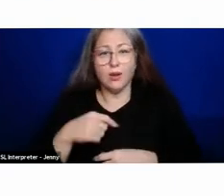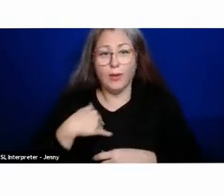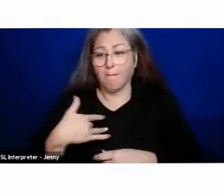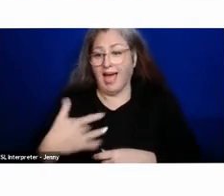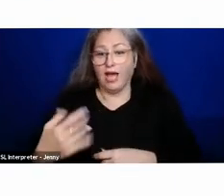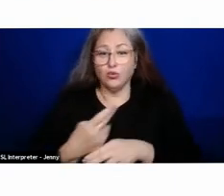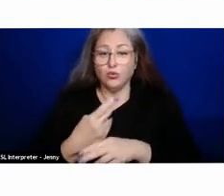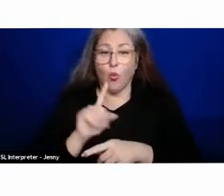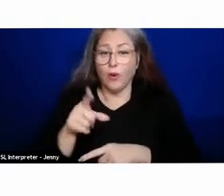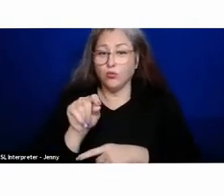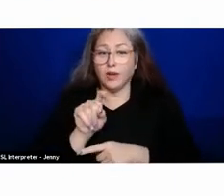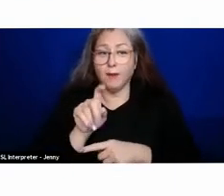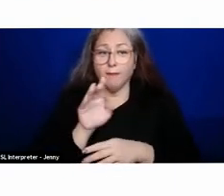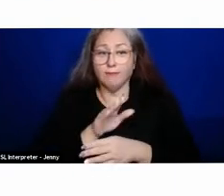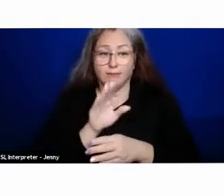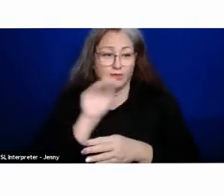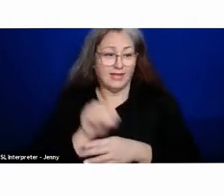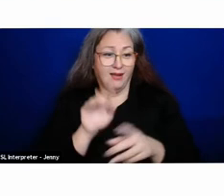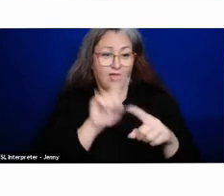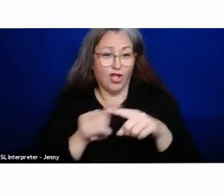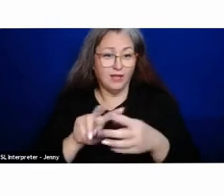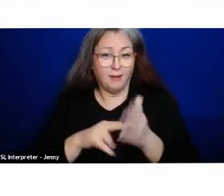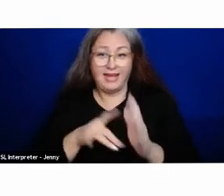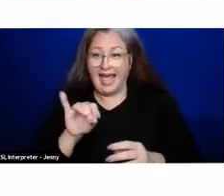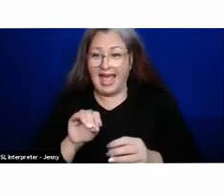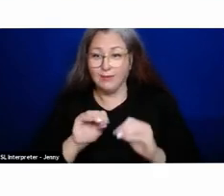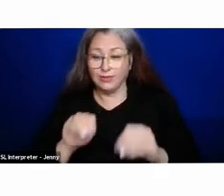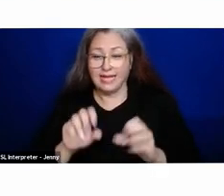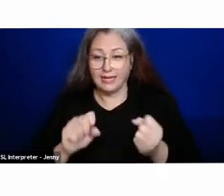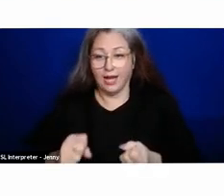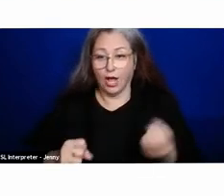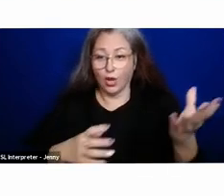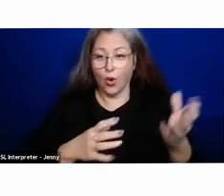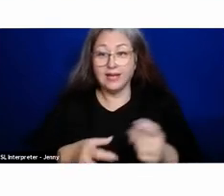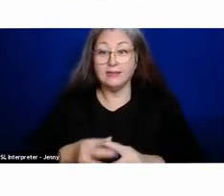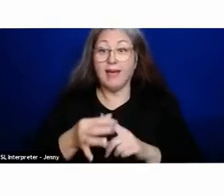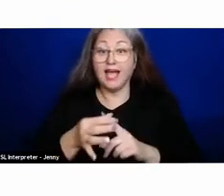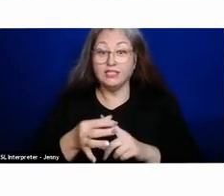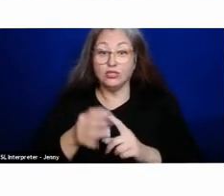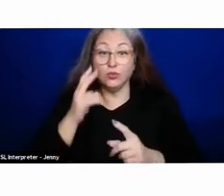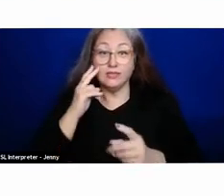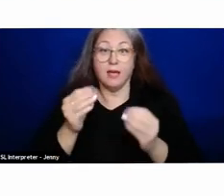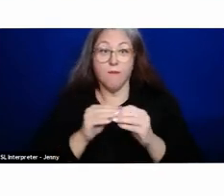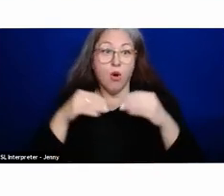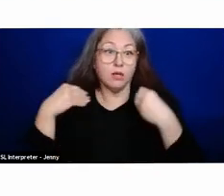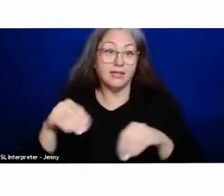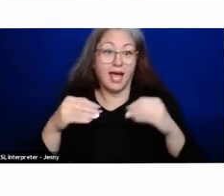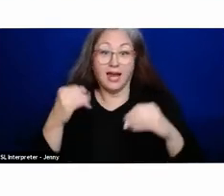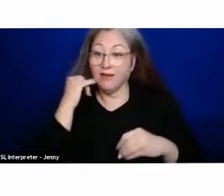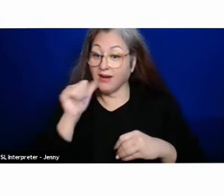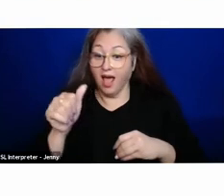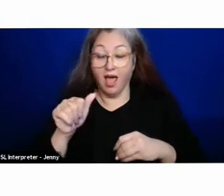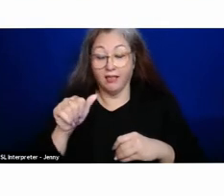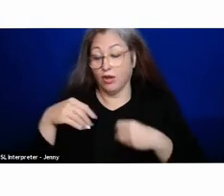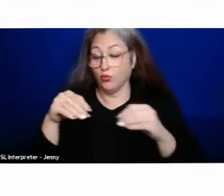our closets, so 80% can go, especially with the rise of resale. Otherwise, resale will not replace